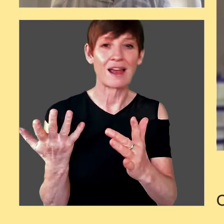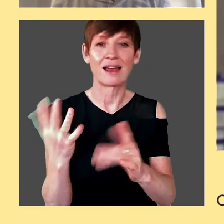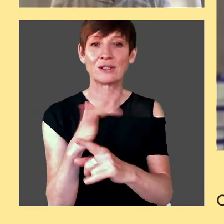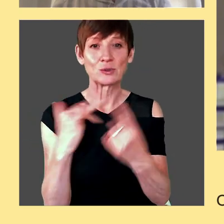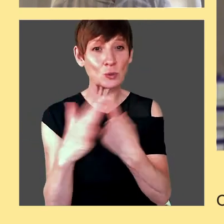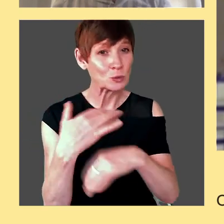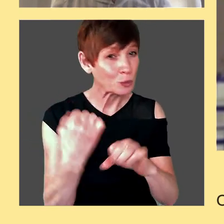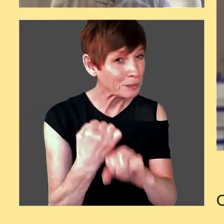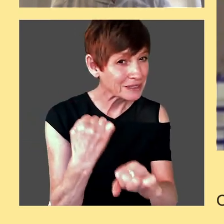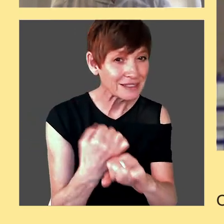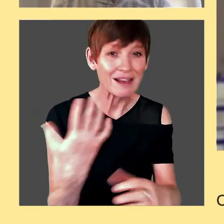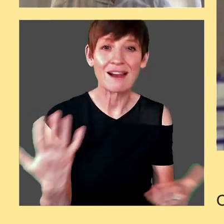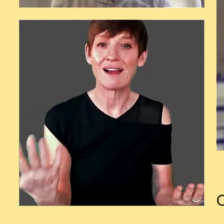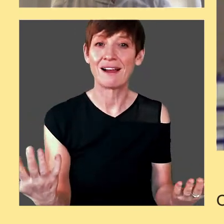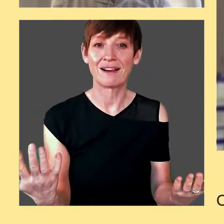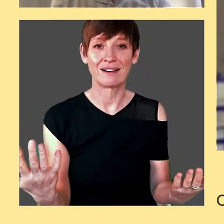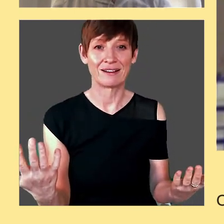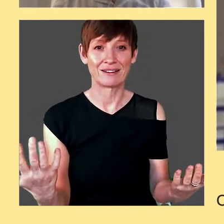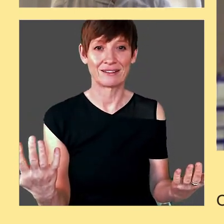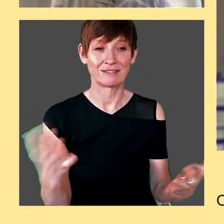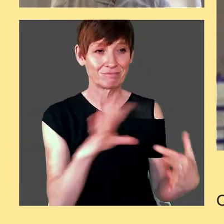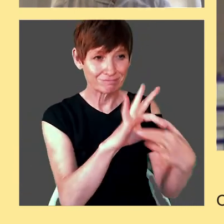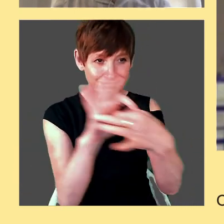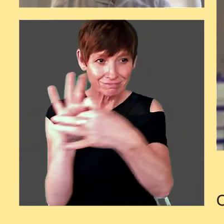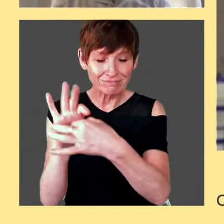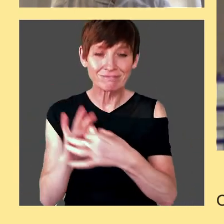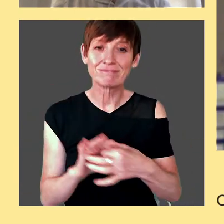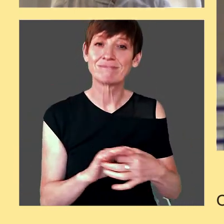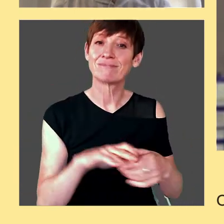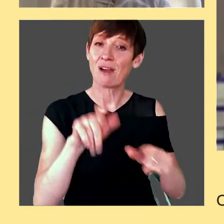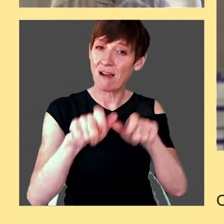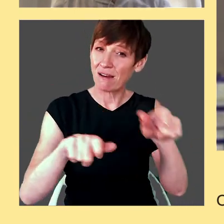media, or connect with other artists, or